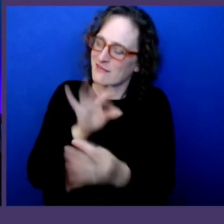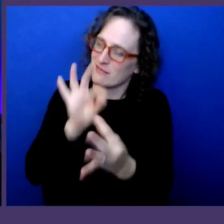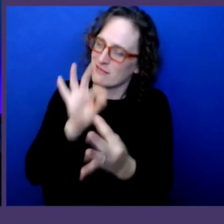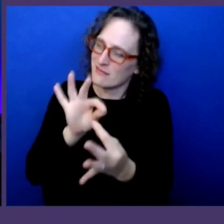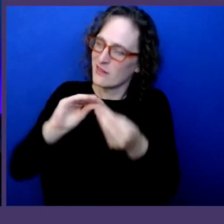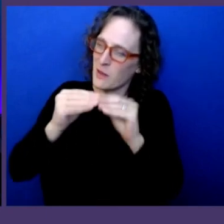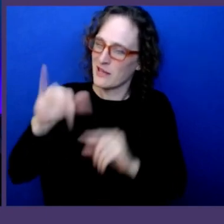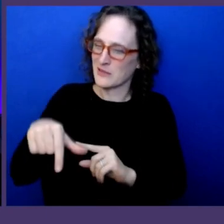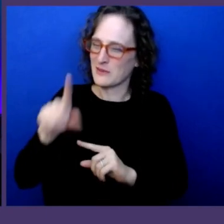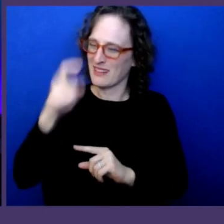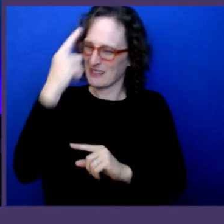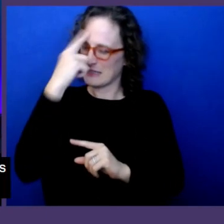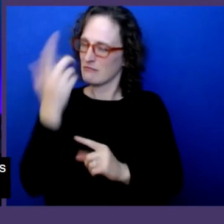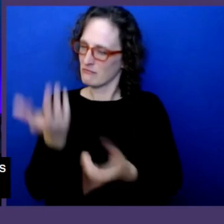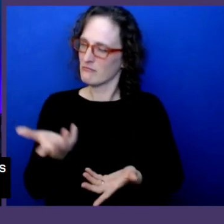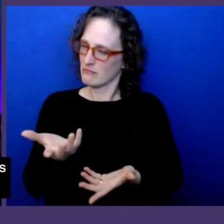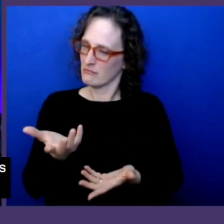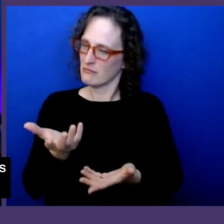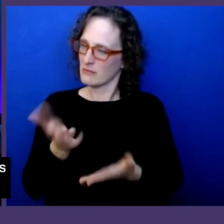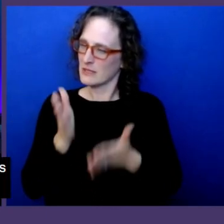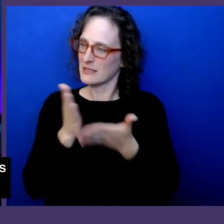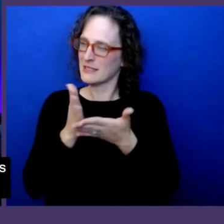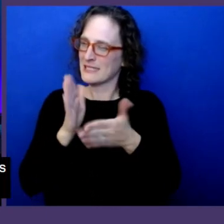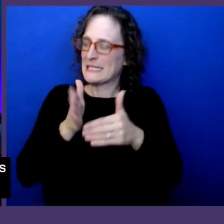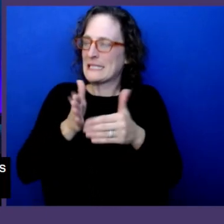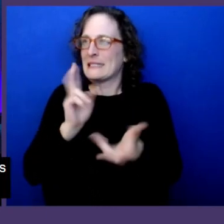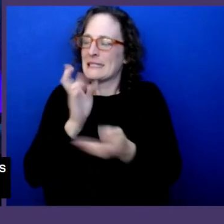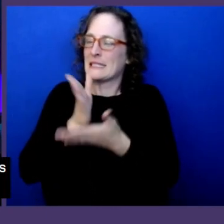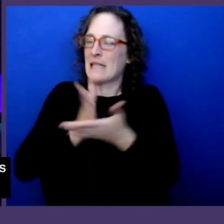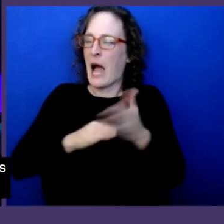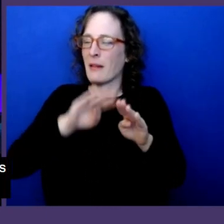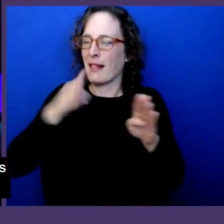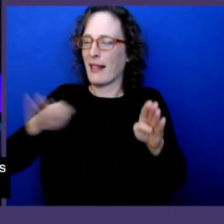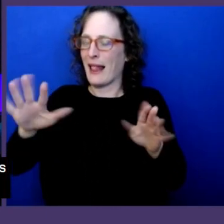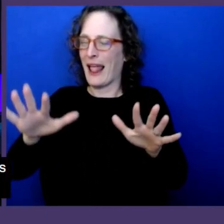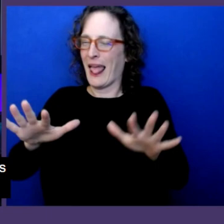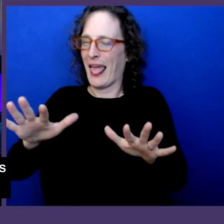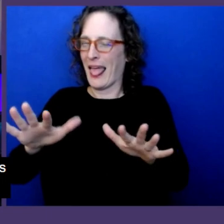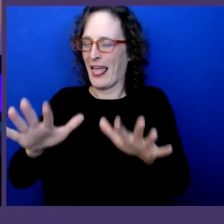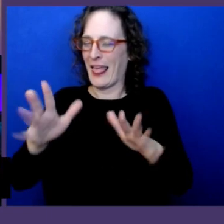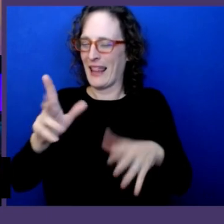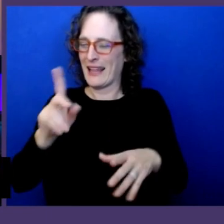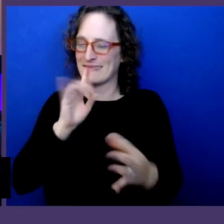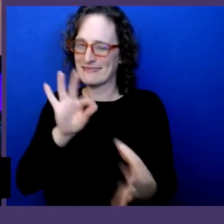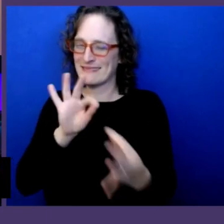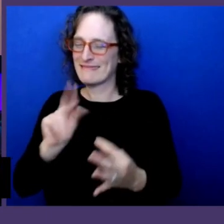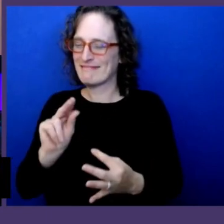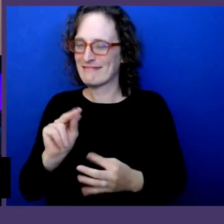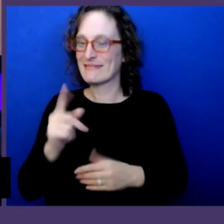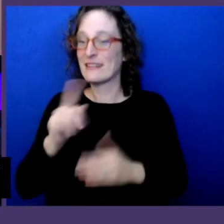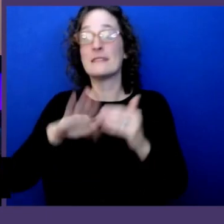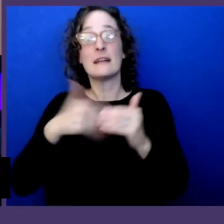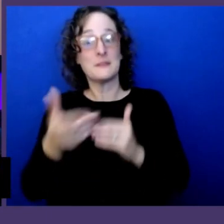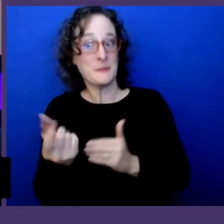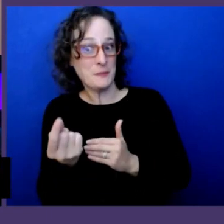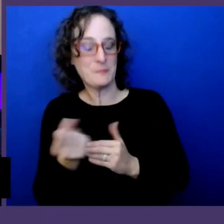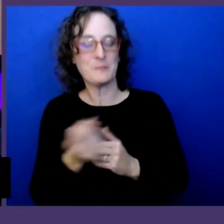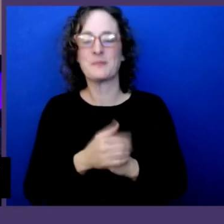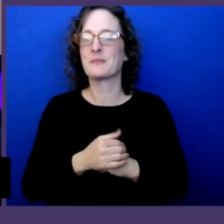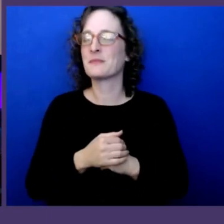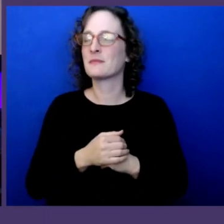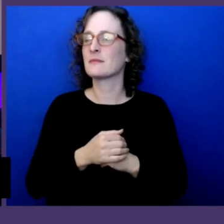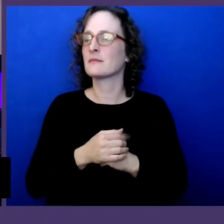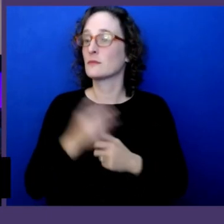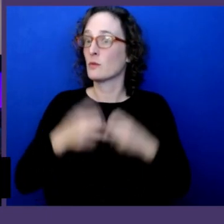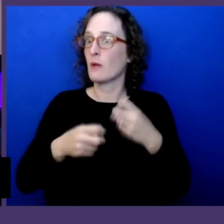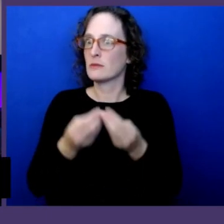there. Next up, as we saw, when we are trying to solve problems, we know what we are good at and what we're not